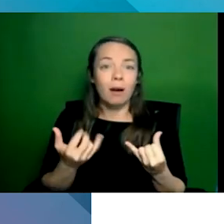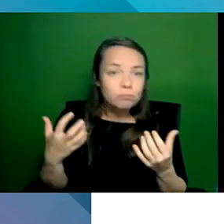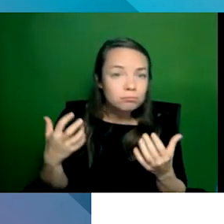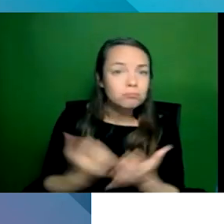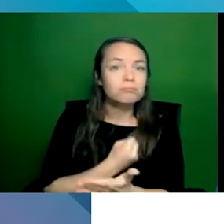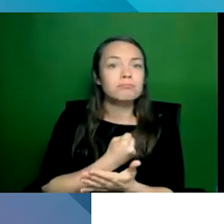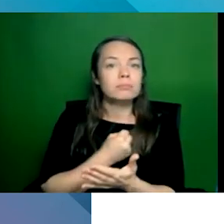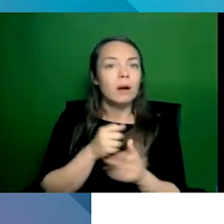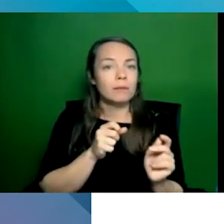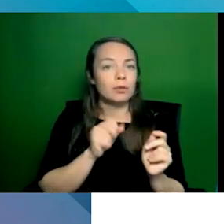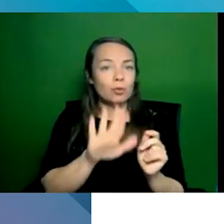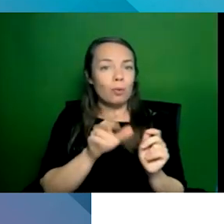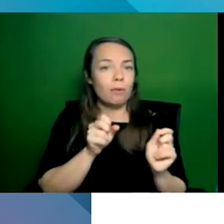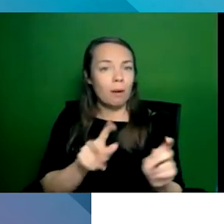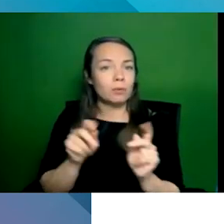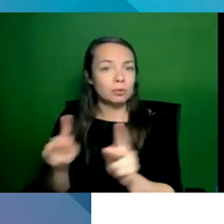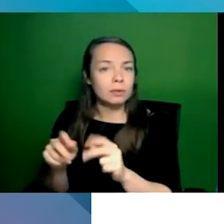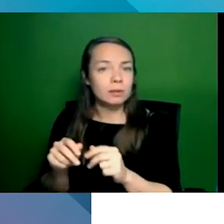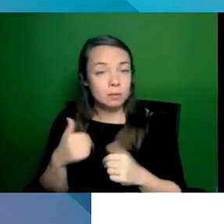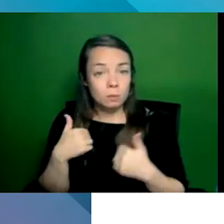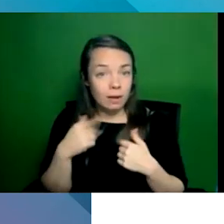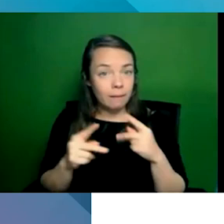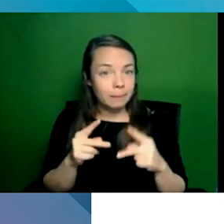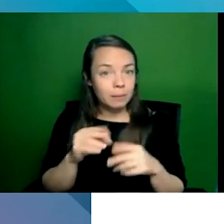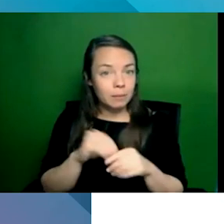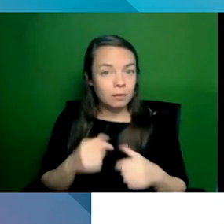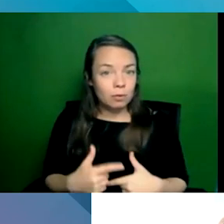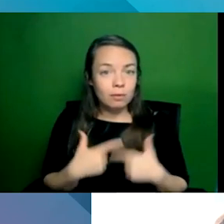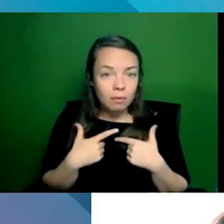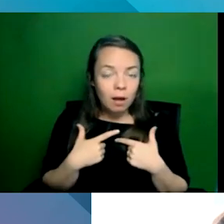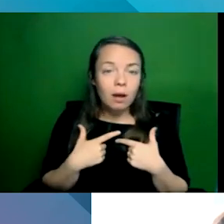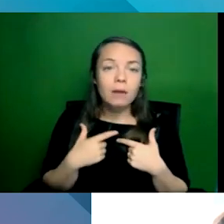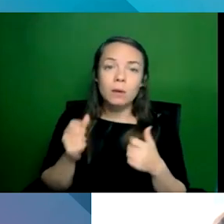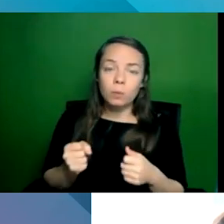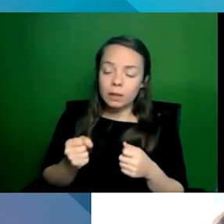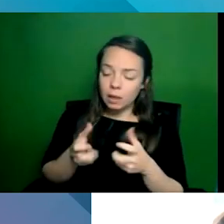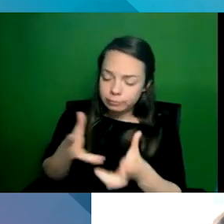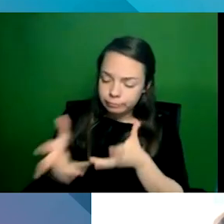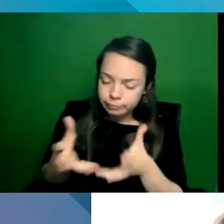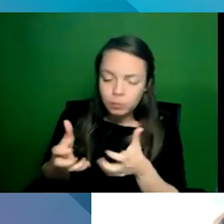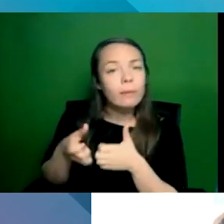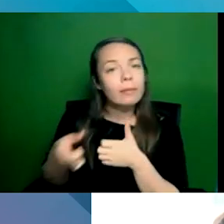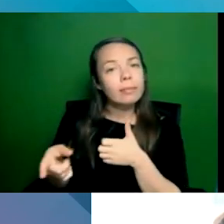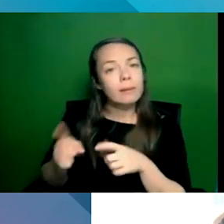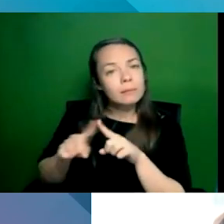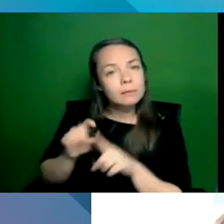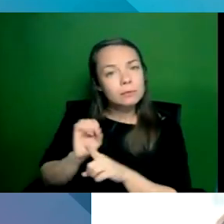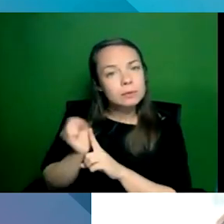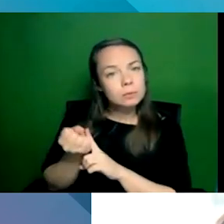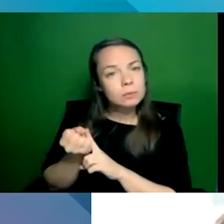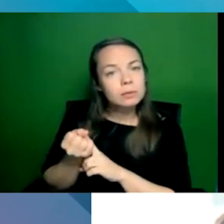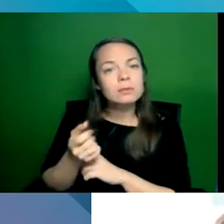have folks in our lives that we can speak into their lives about different situations. And I do like the point